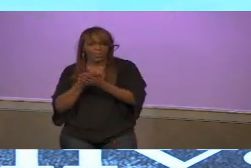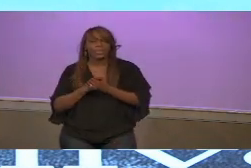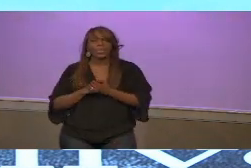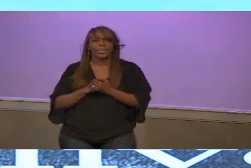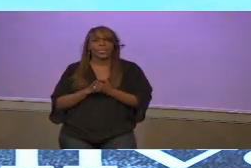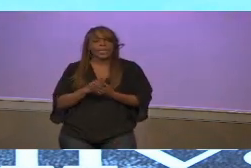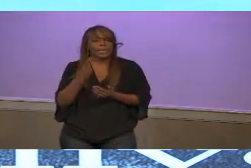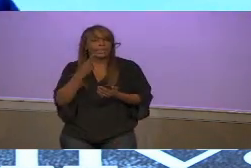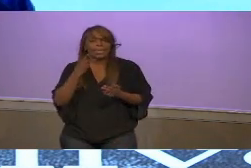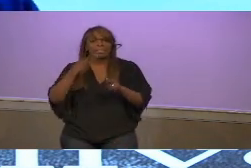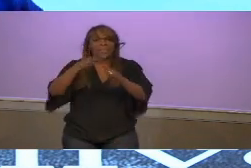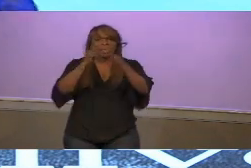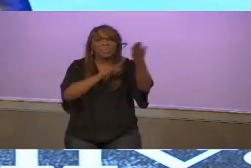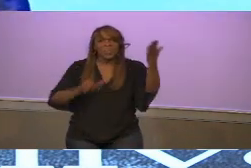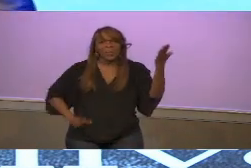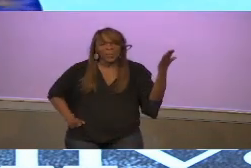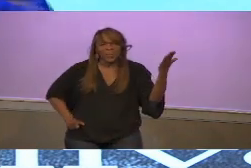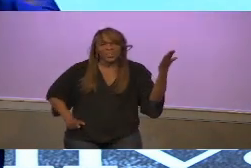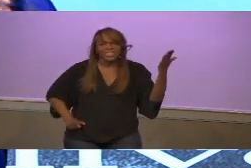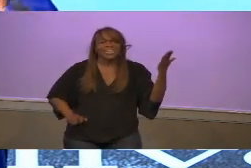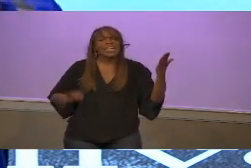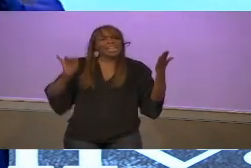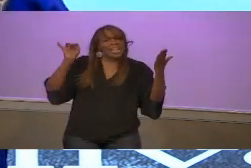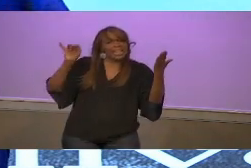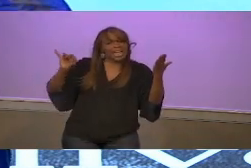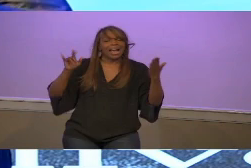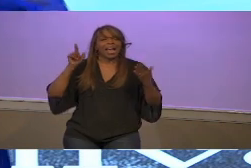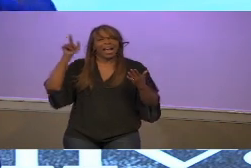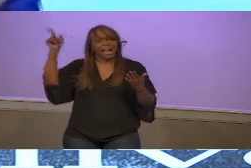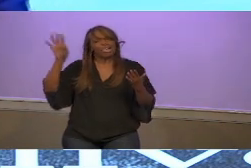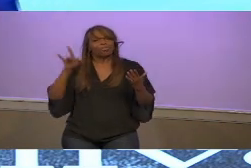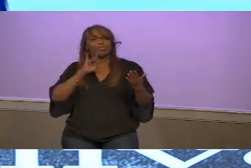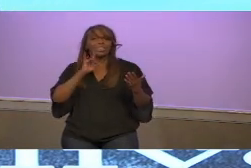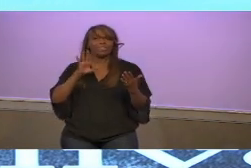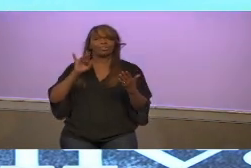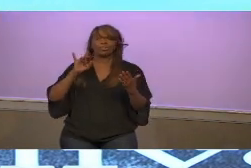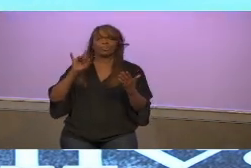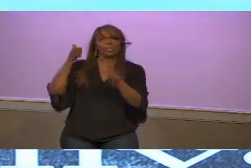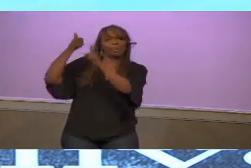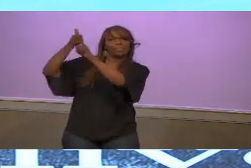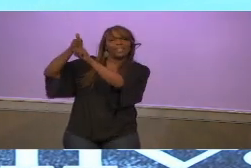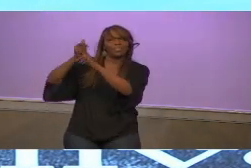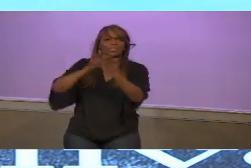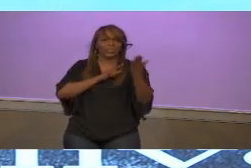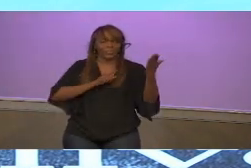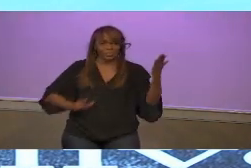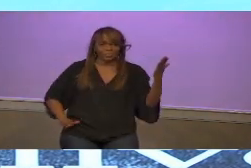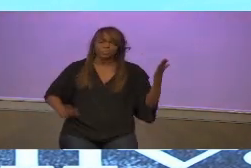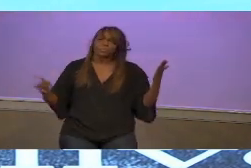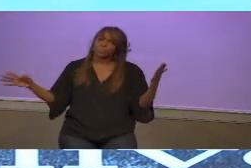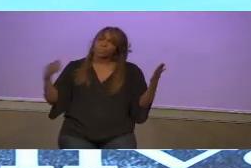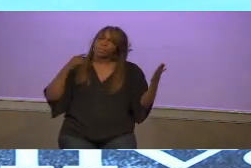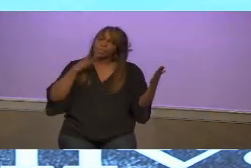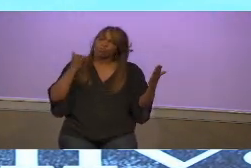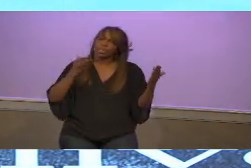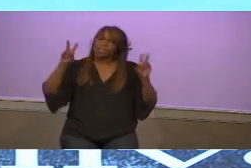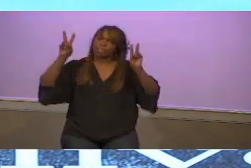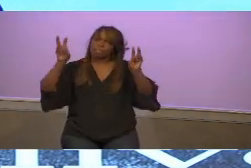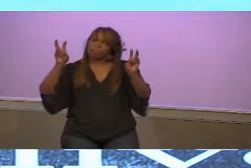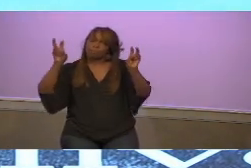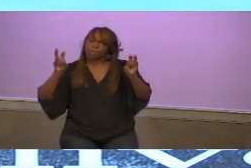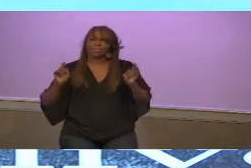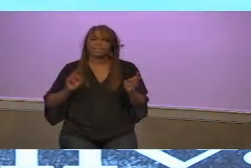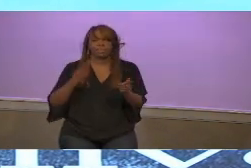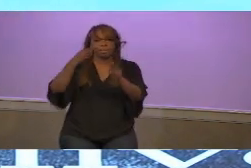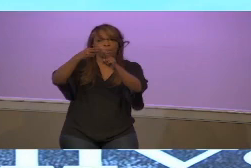he says the name of the Lord, of course, that is a way of referring to the Lord himself. But the very phraseology, the